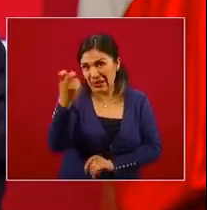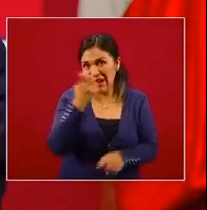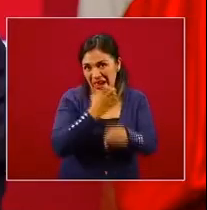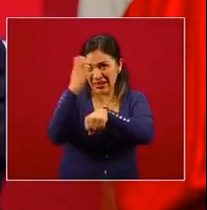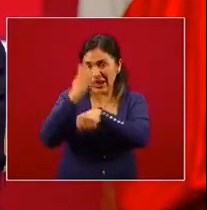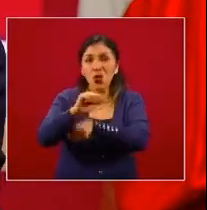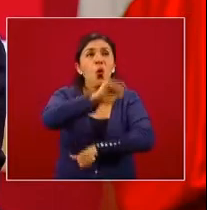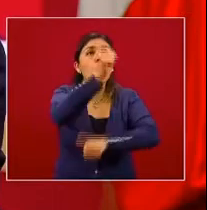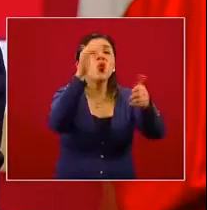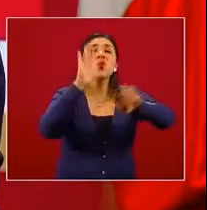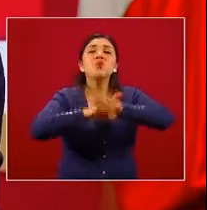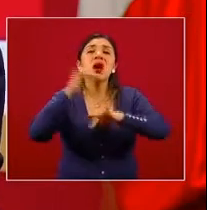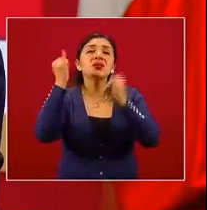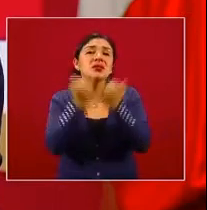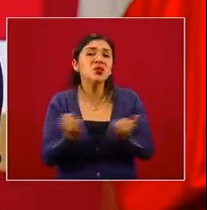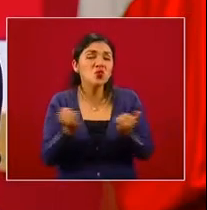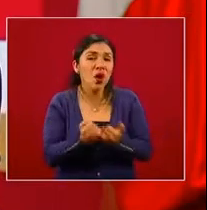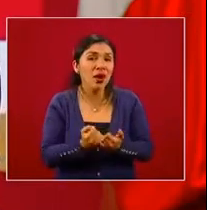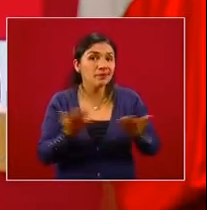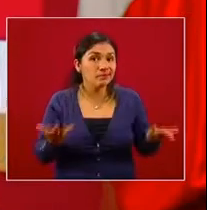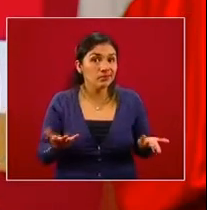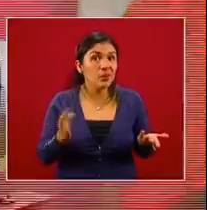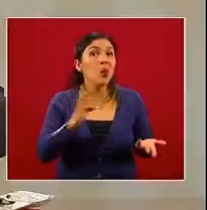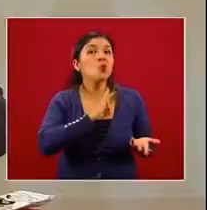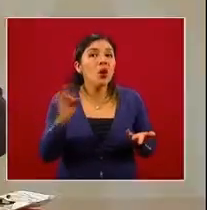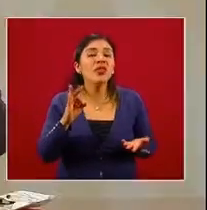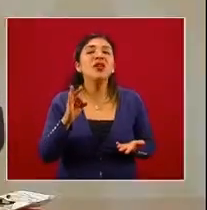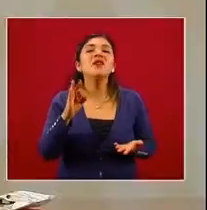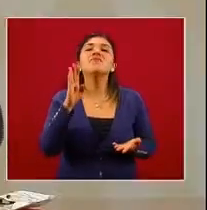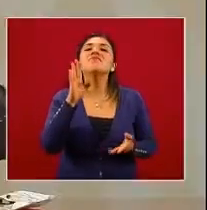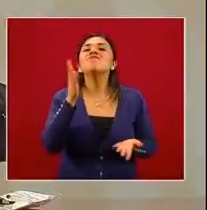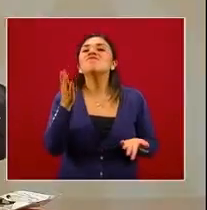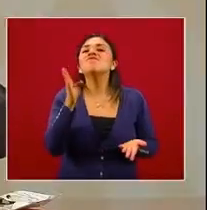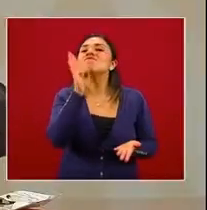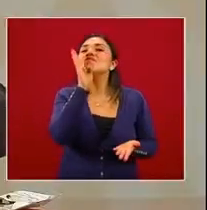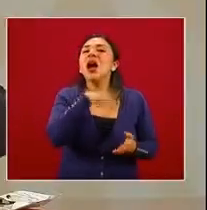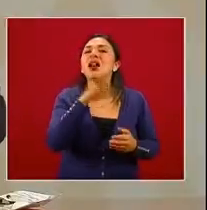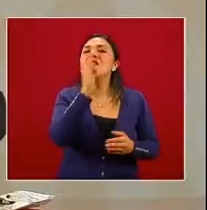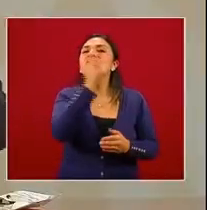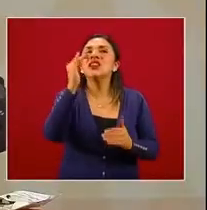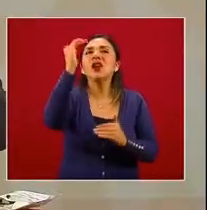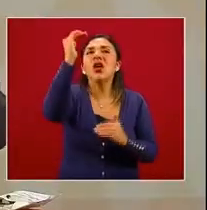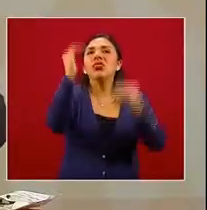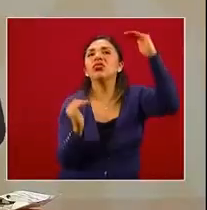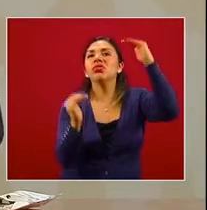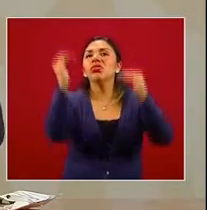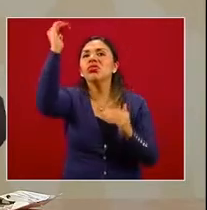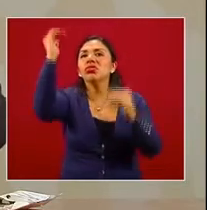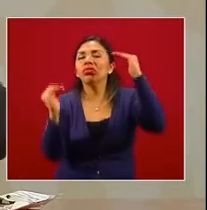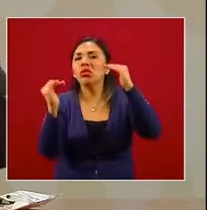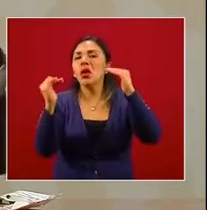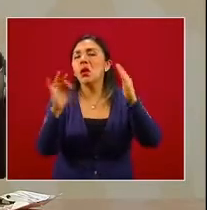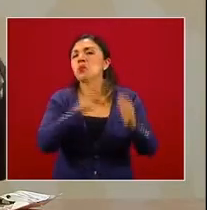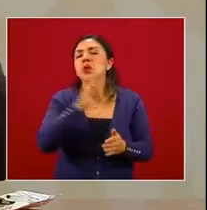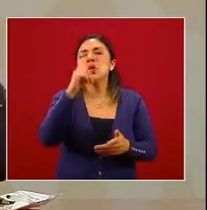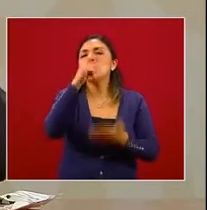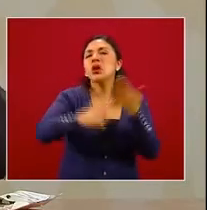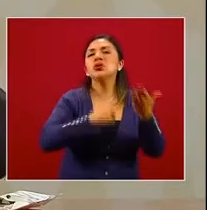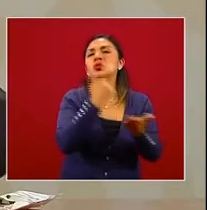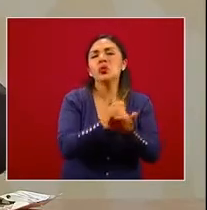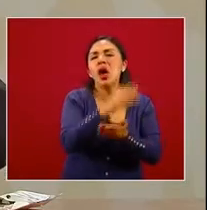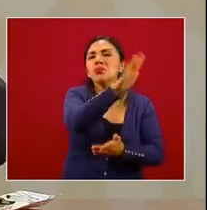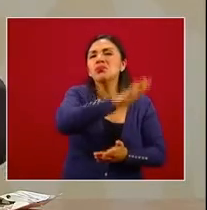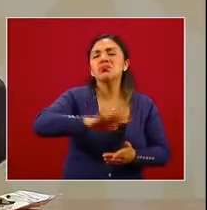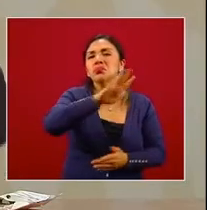two states, numerous states. So at any given time, there could be a change, a very